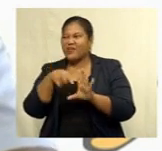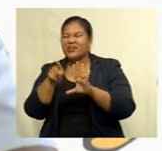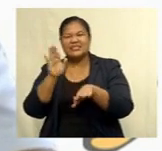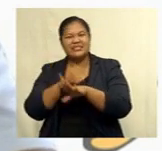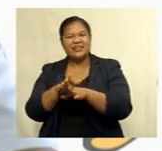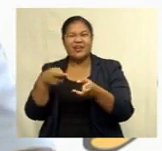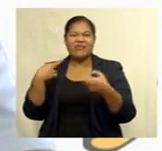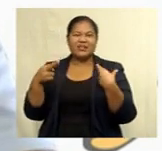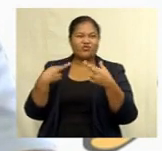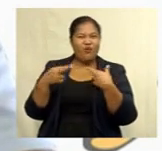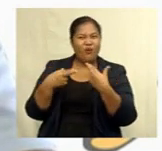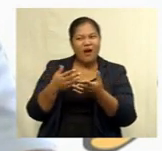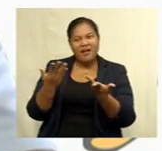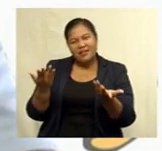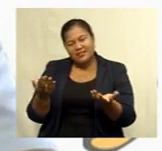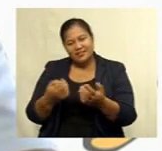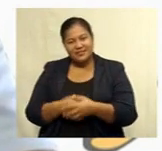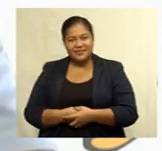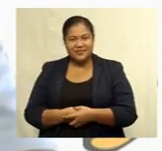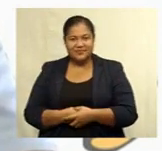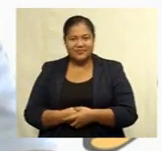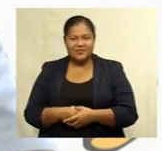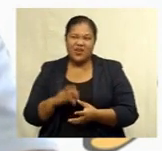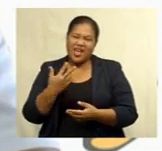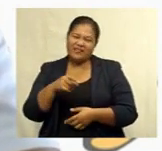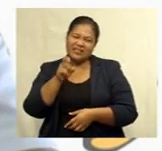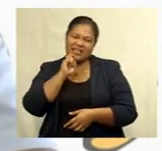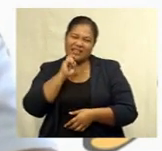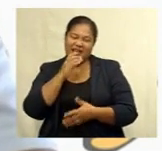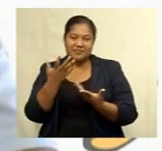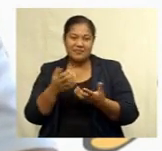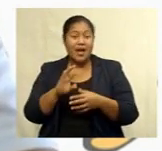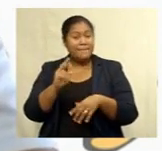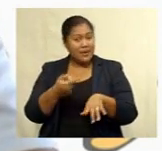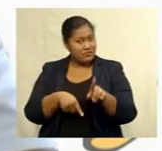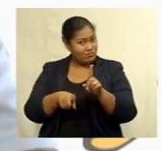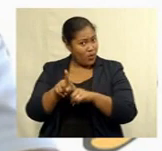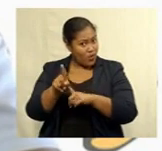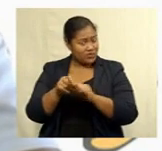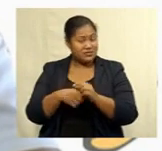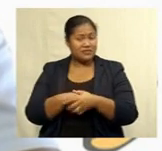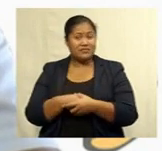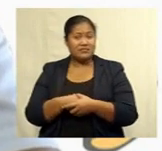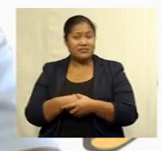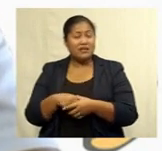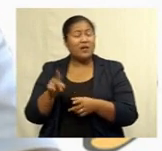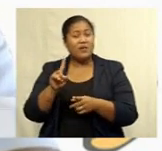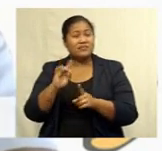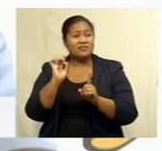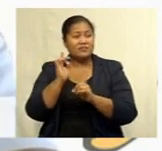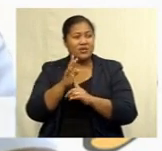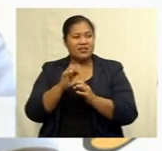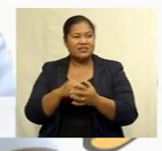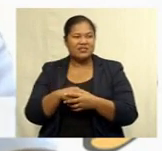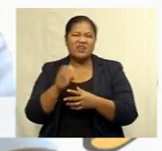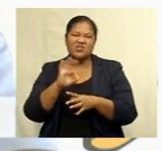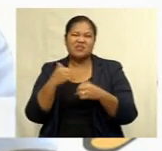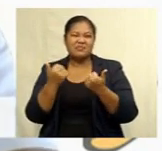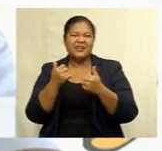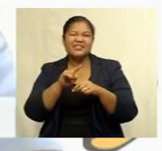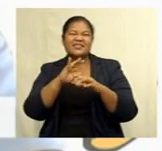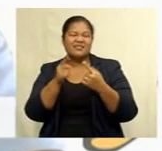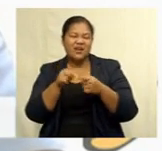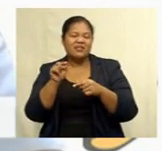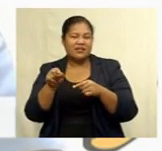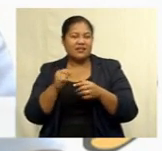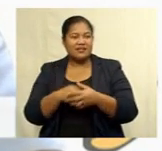go out to a restaurant, have your dinner. Yeah, but most of all, it's not so much about this, but it's